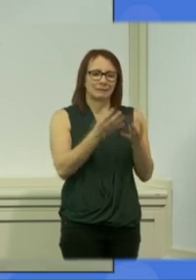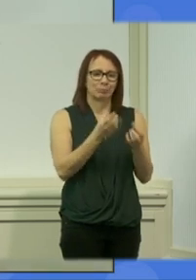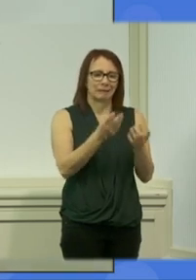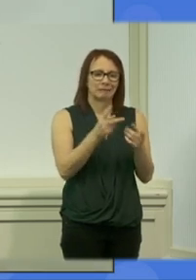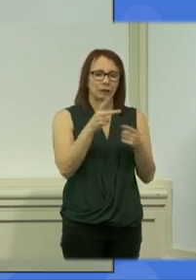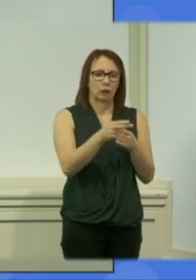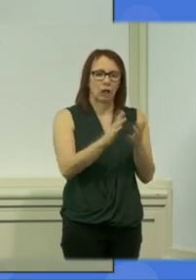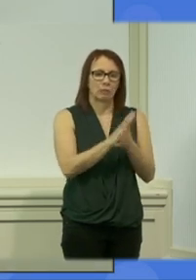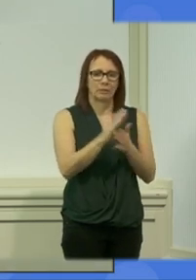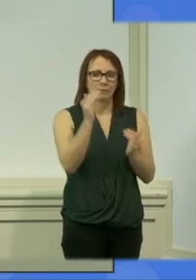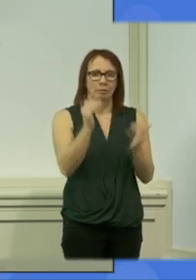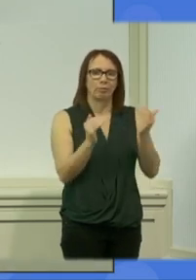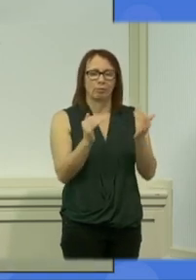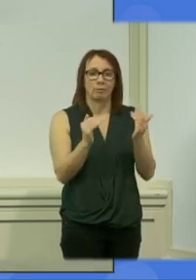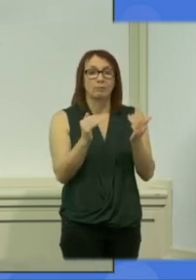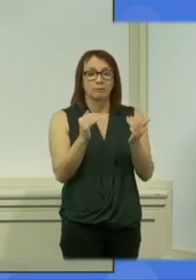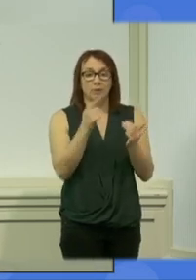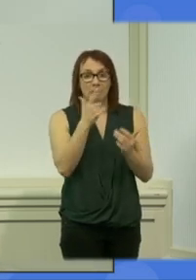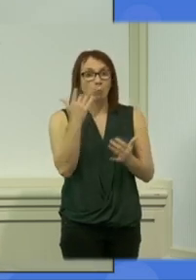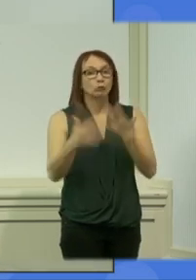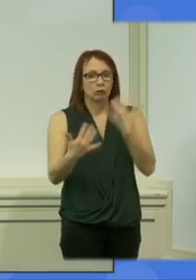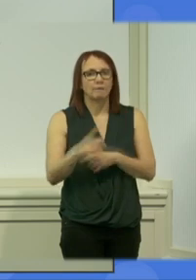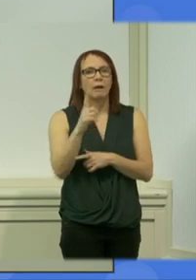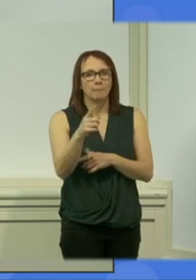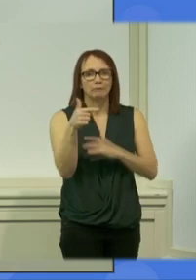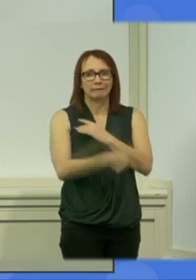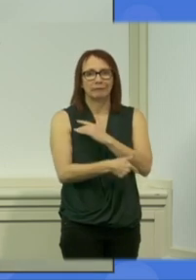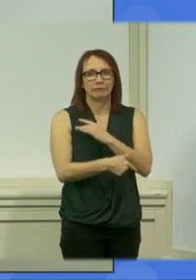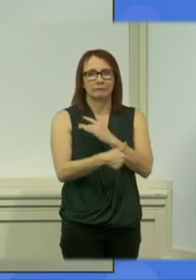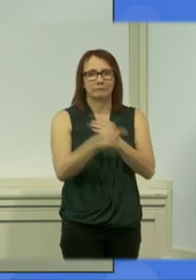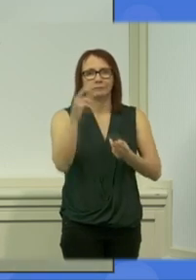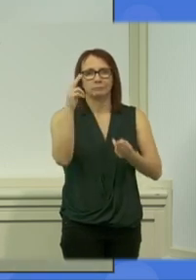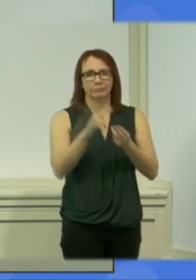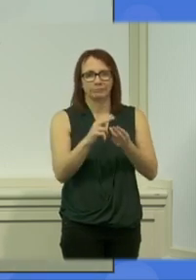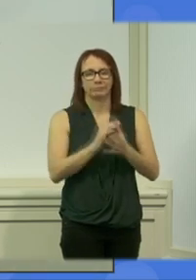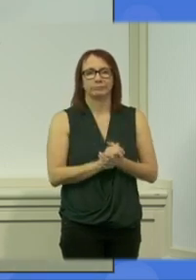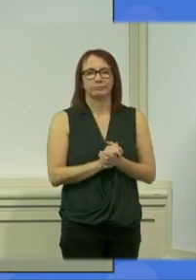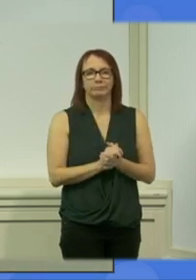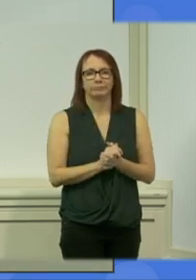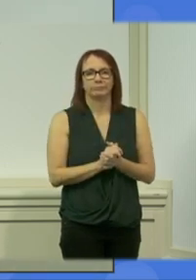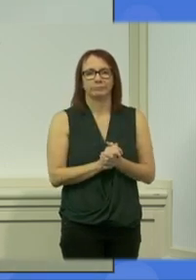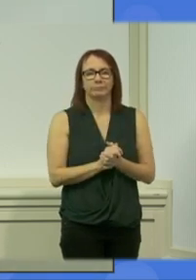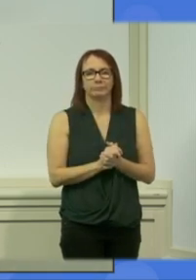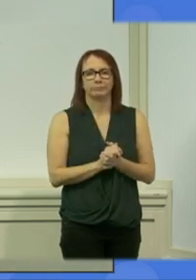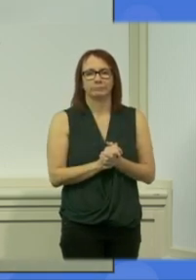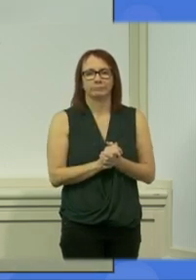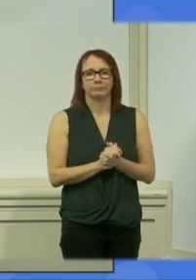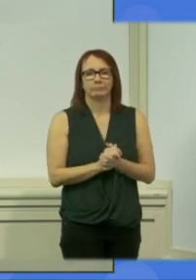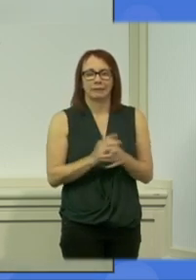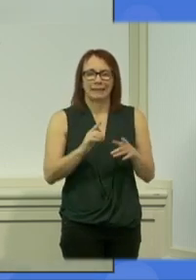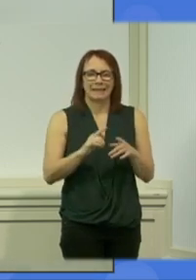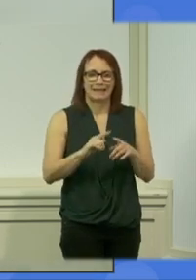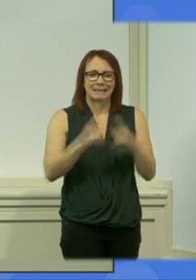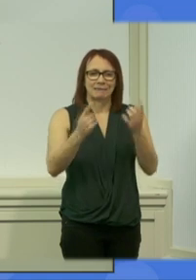People perhaps suffered from it, but it brought the deficit down. The deficit varies across different parts of the